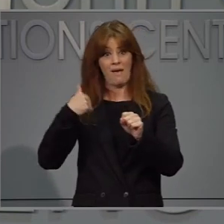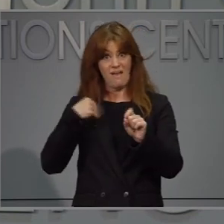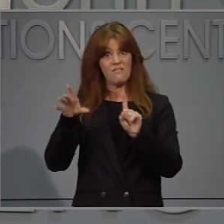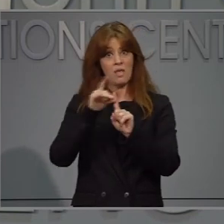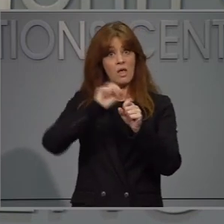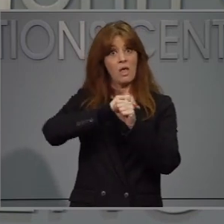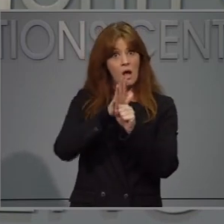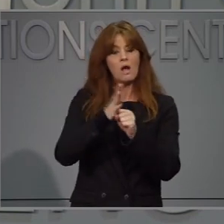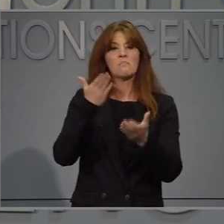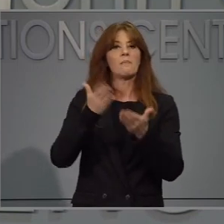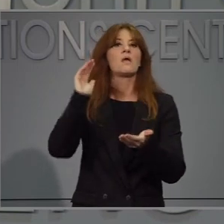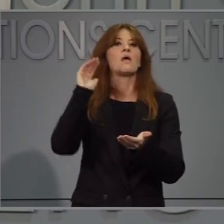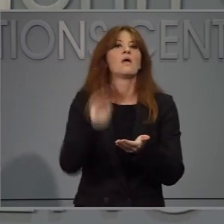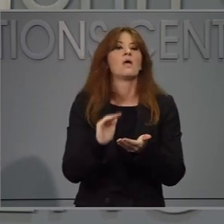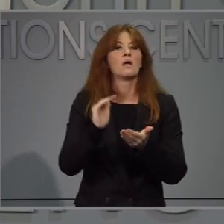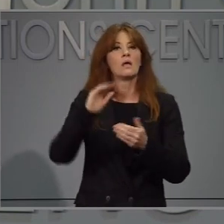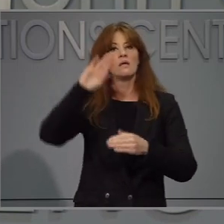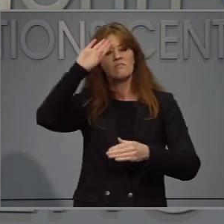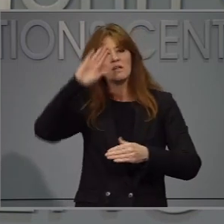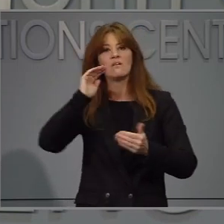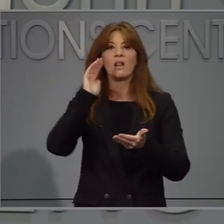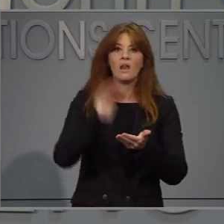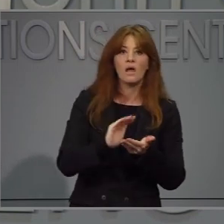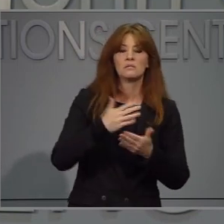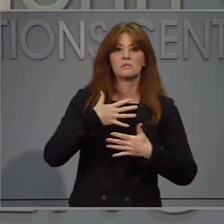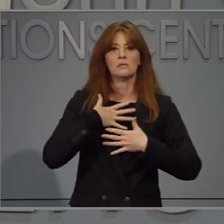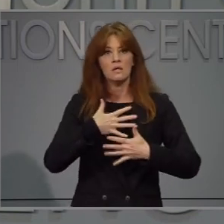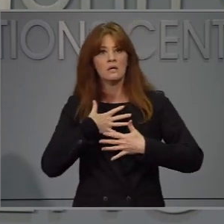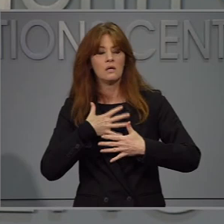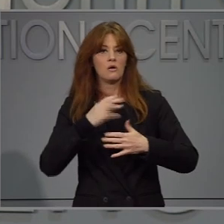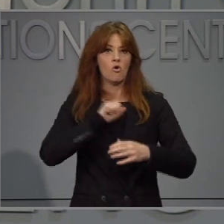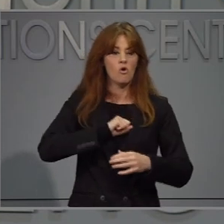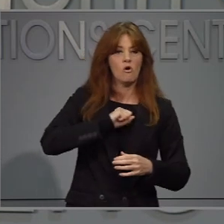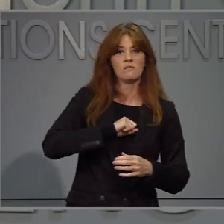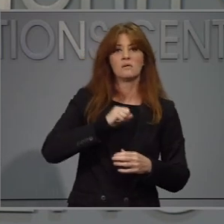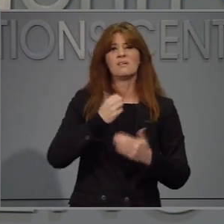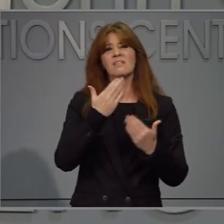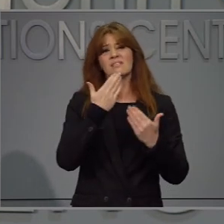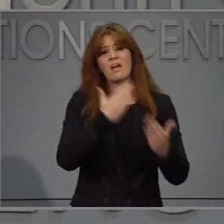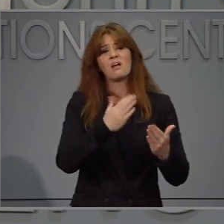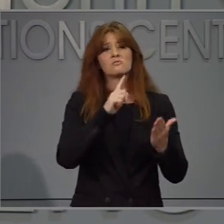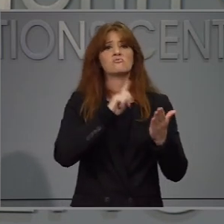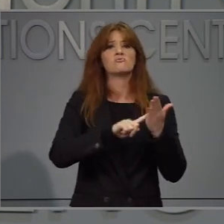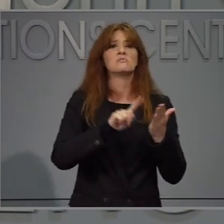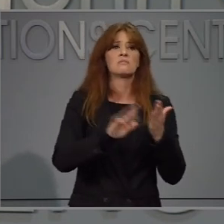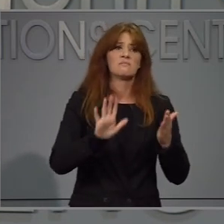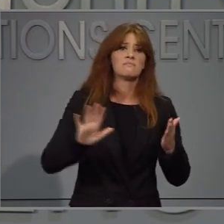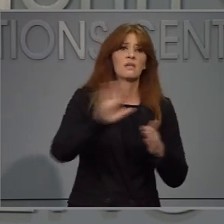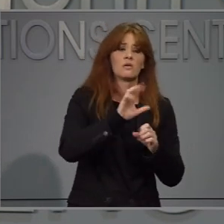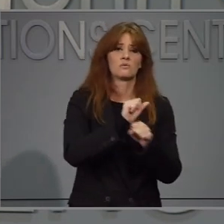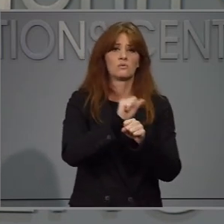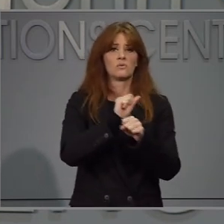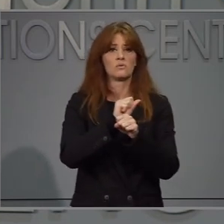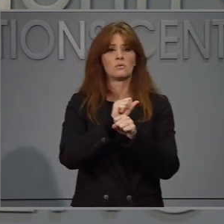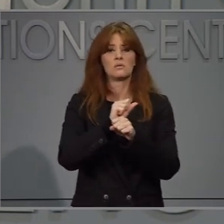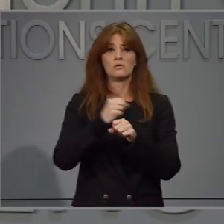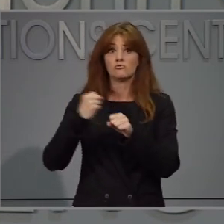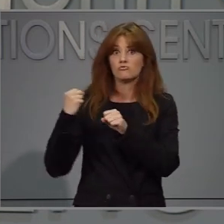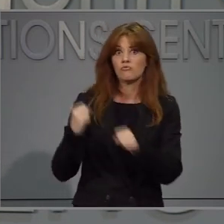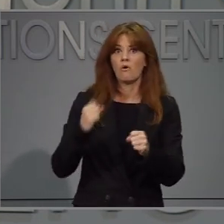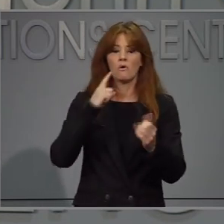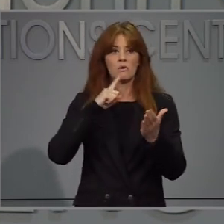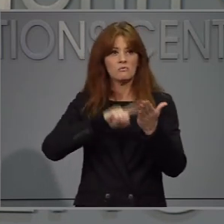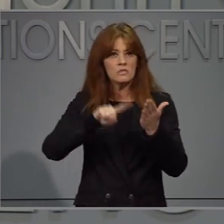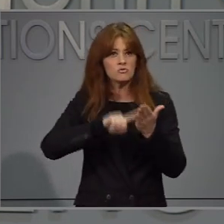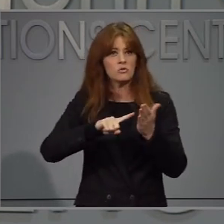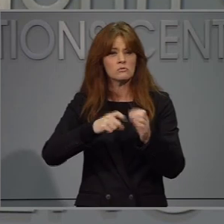COVID-19. I want to thank the researchers for their work. It shows the importance of strong research and